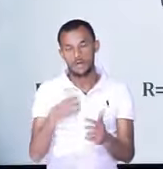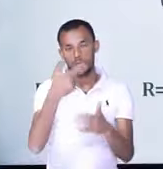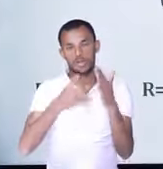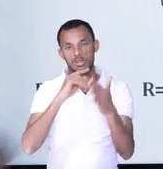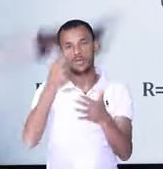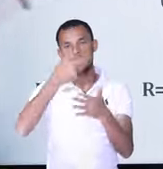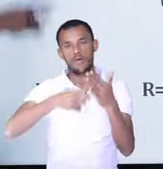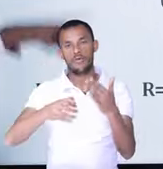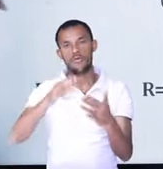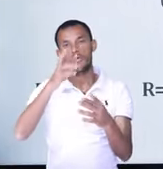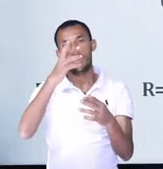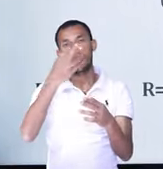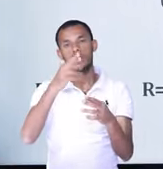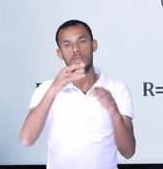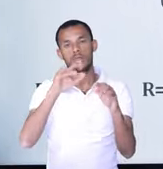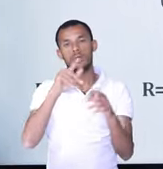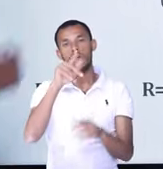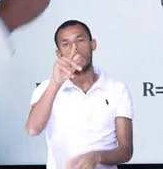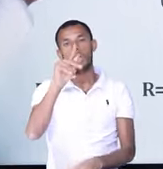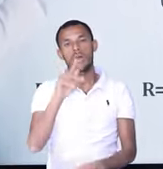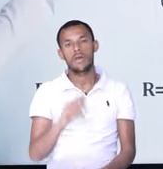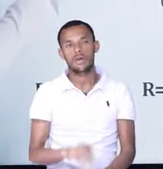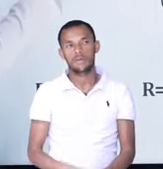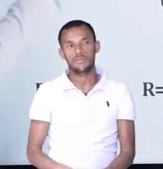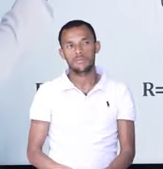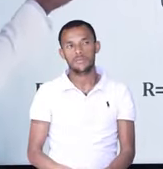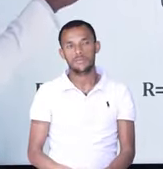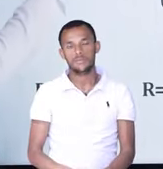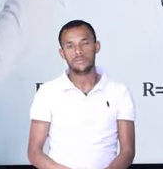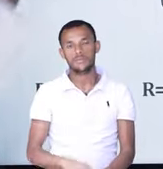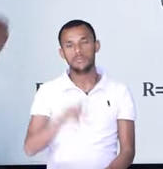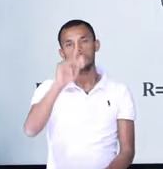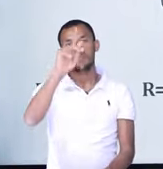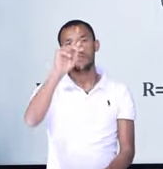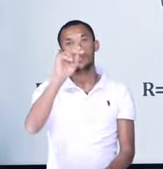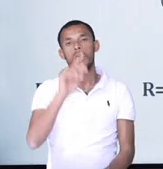is the value of rate constant from this one? What is the value of rate constant means? Determine K.